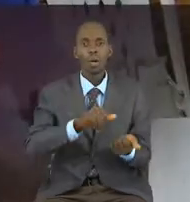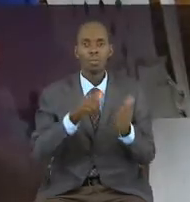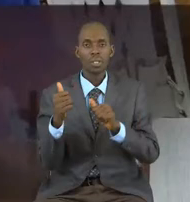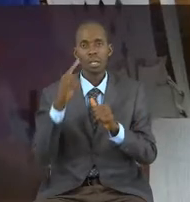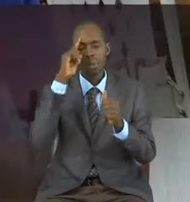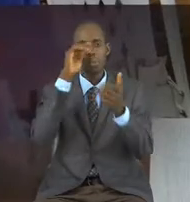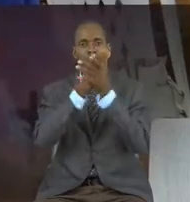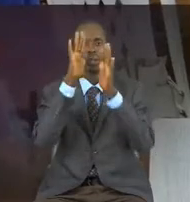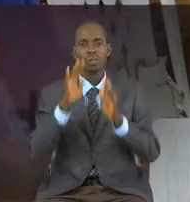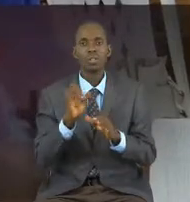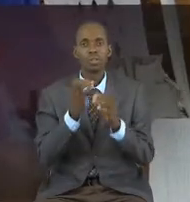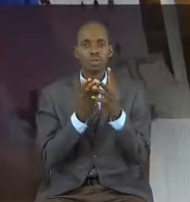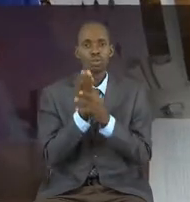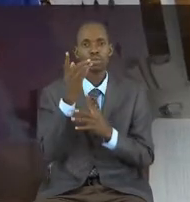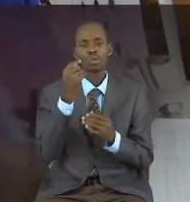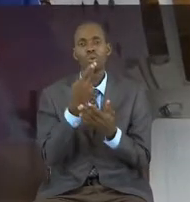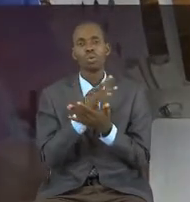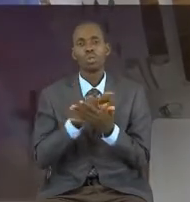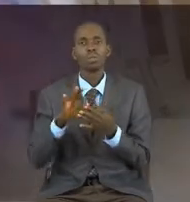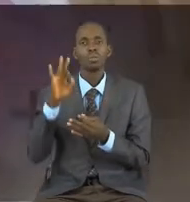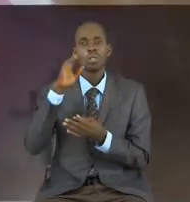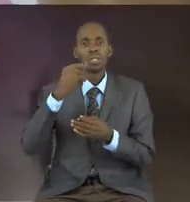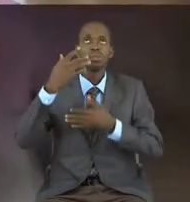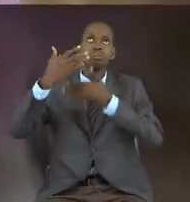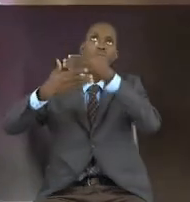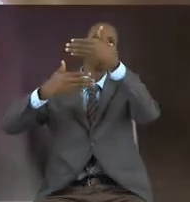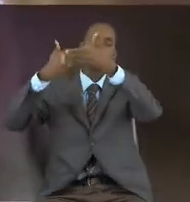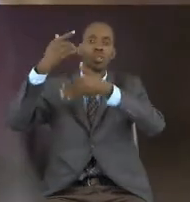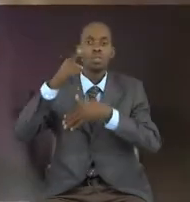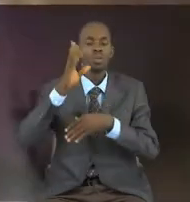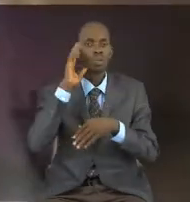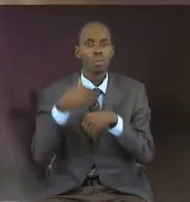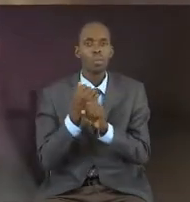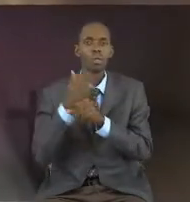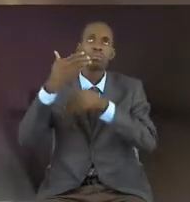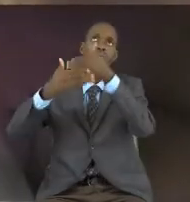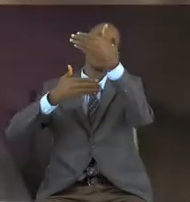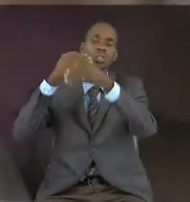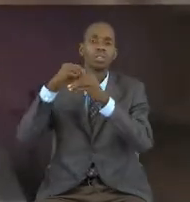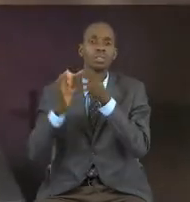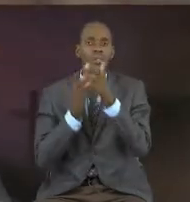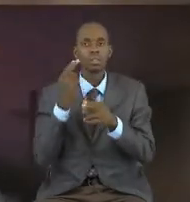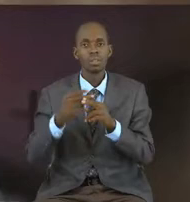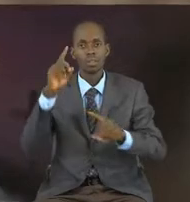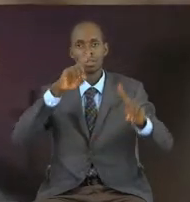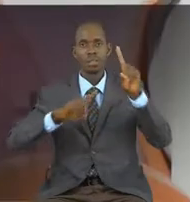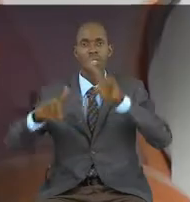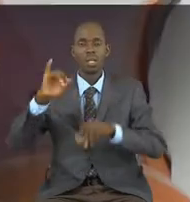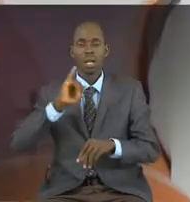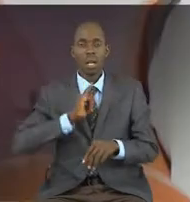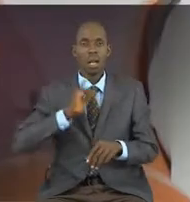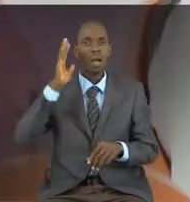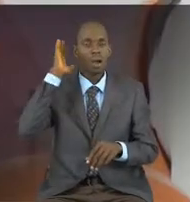through the Holy Ghost. The progress. You'll make progress. I will make progress.